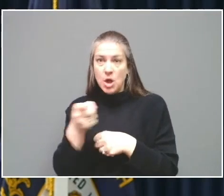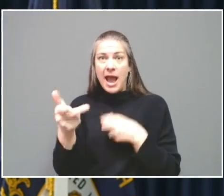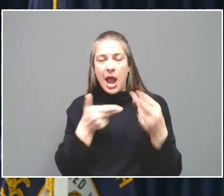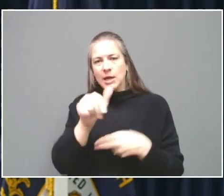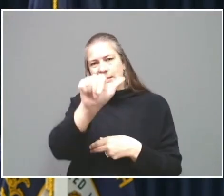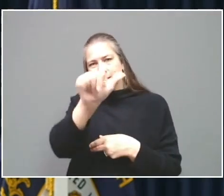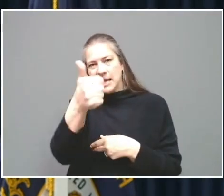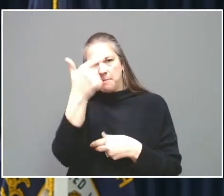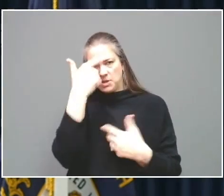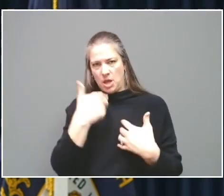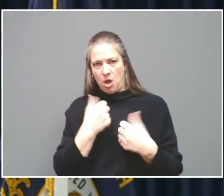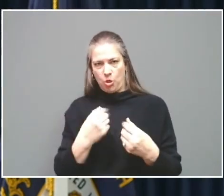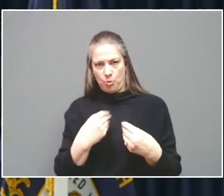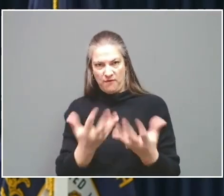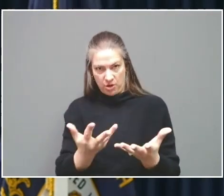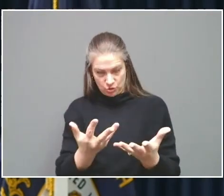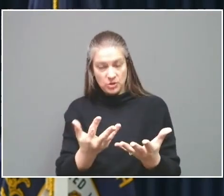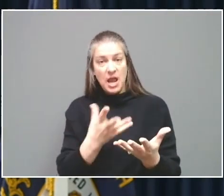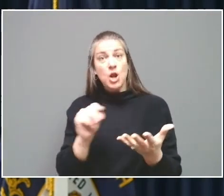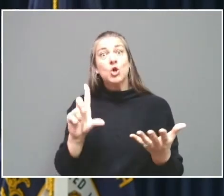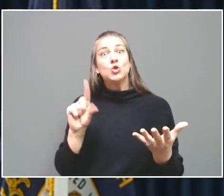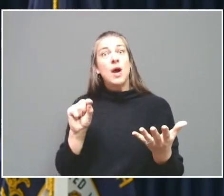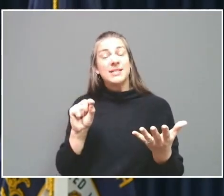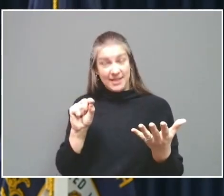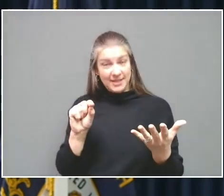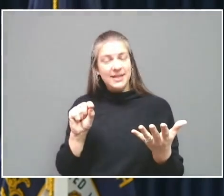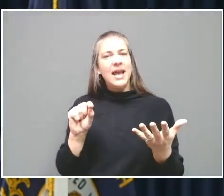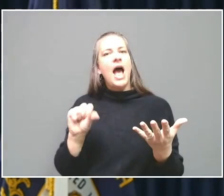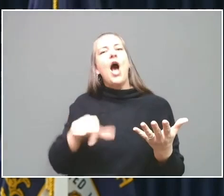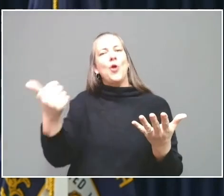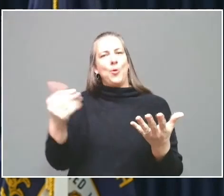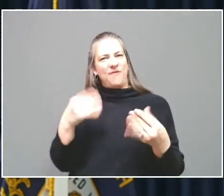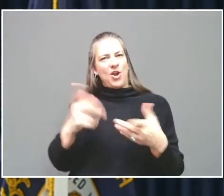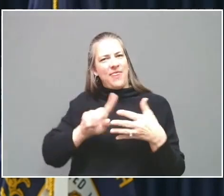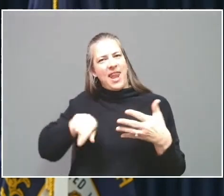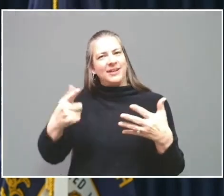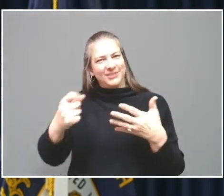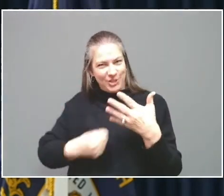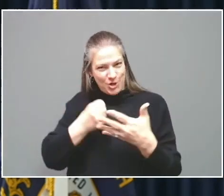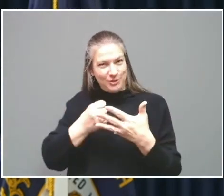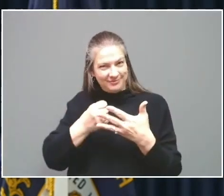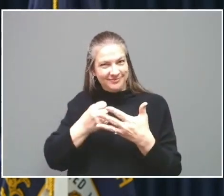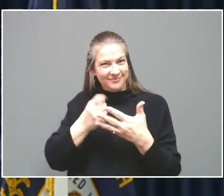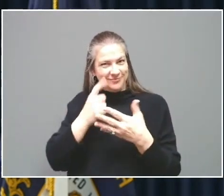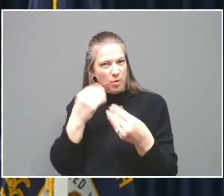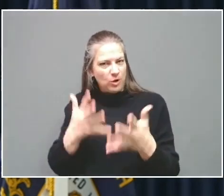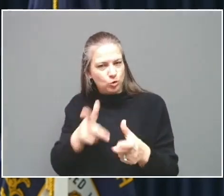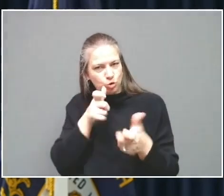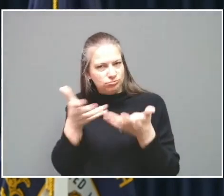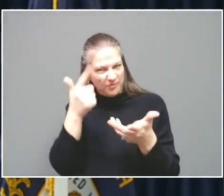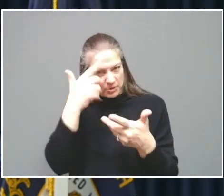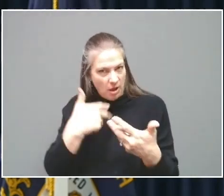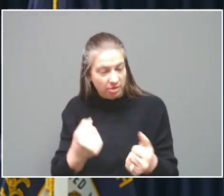1 and 20 additional providers in year 2. And then we traveled over to Shelbyville and got to announce that